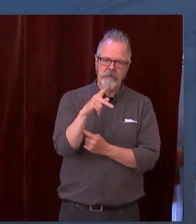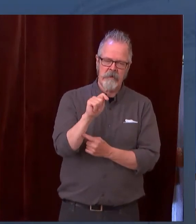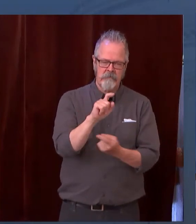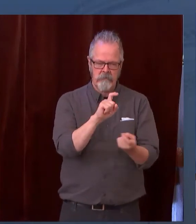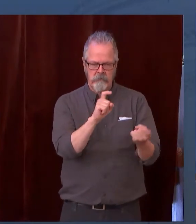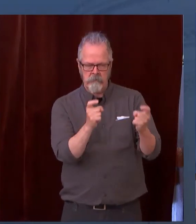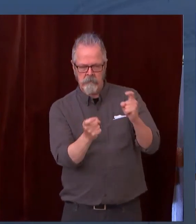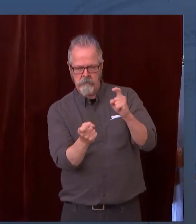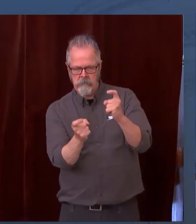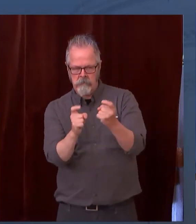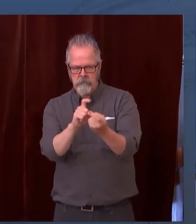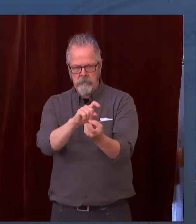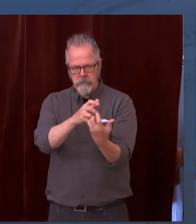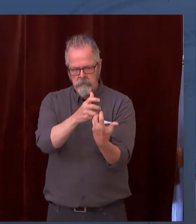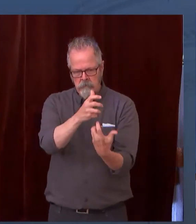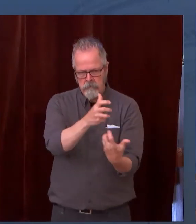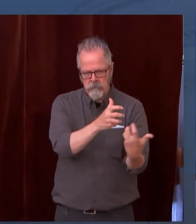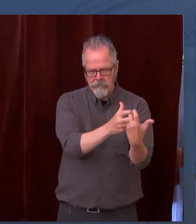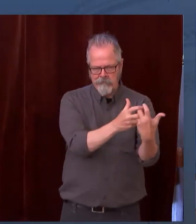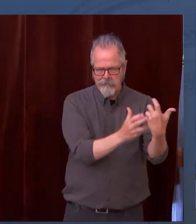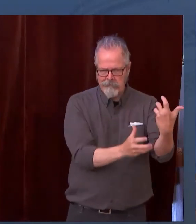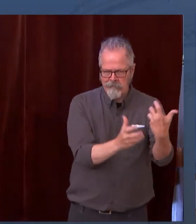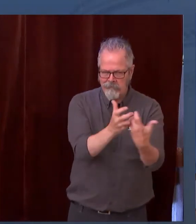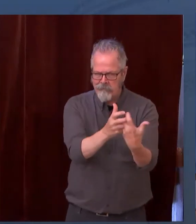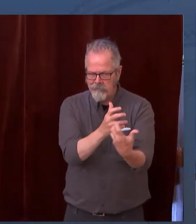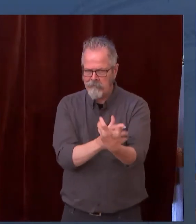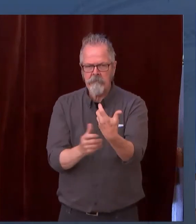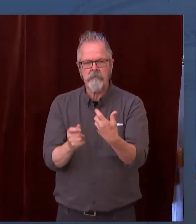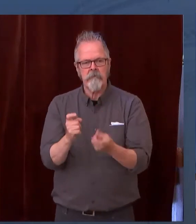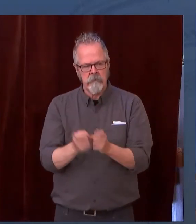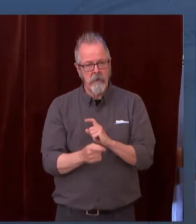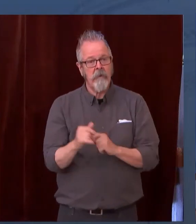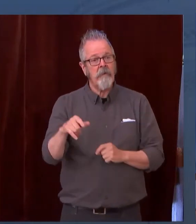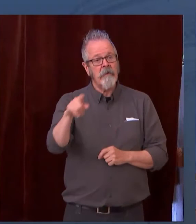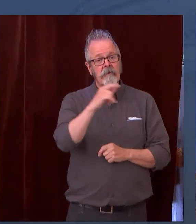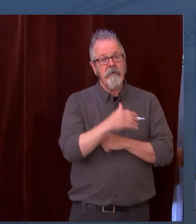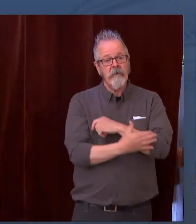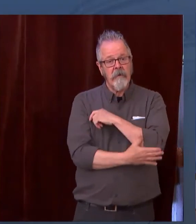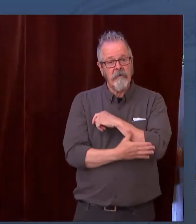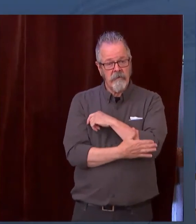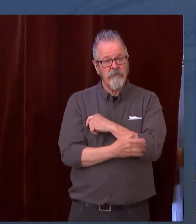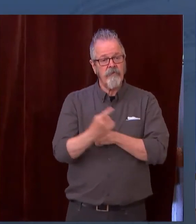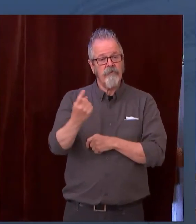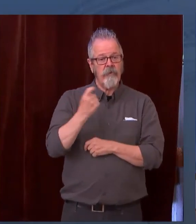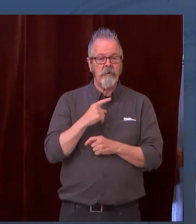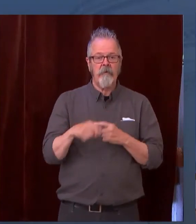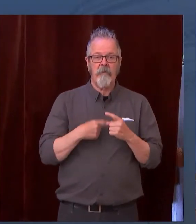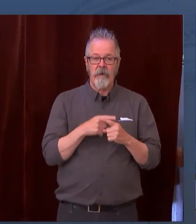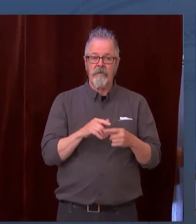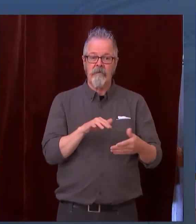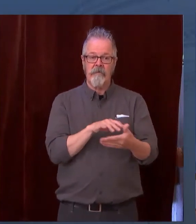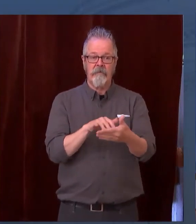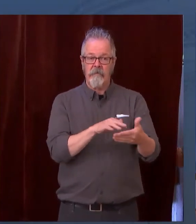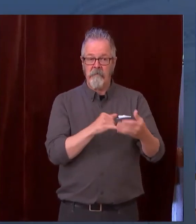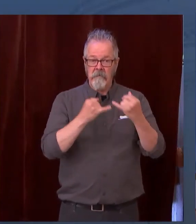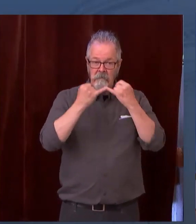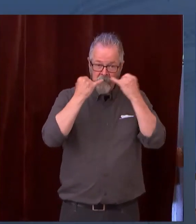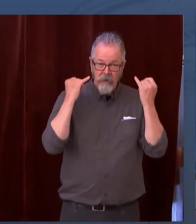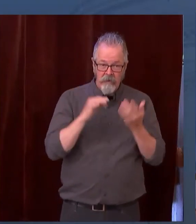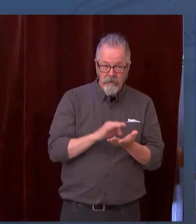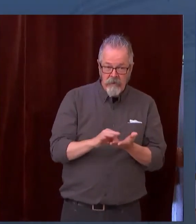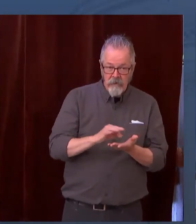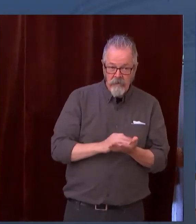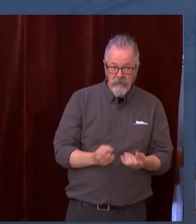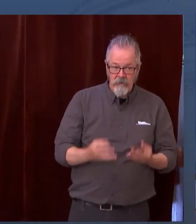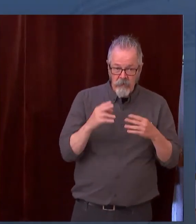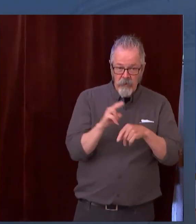and we have questions about mask usage, you can anticipate we would have a surveying requirement in Spokane as well. So,